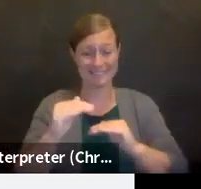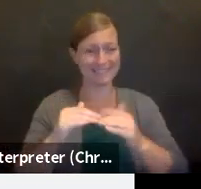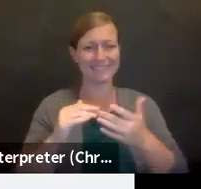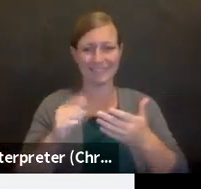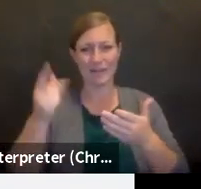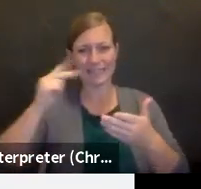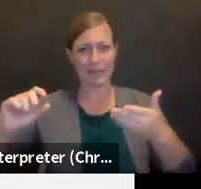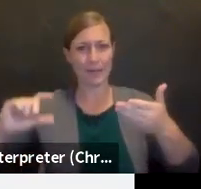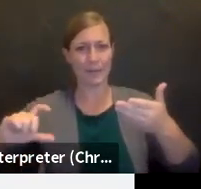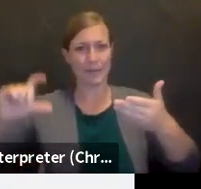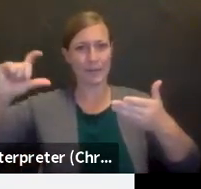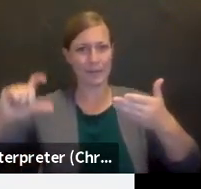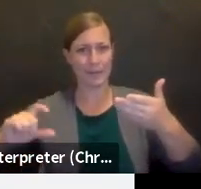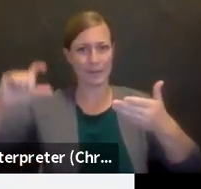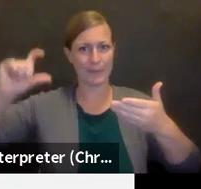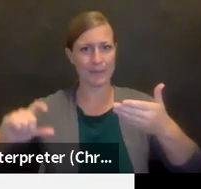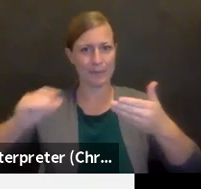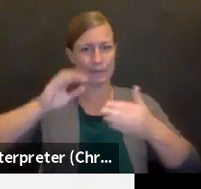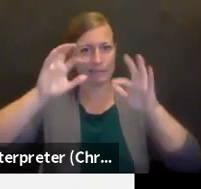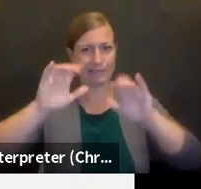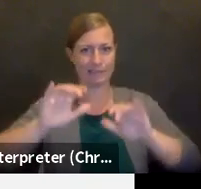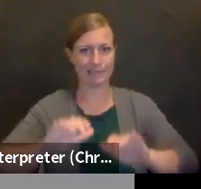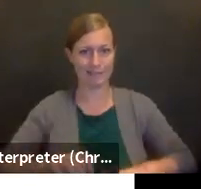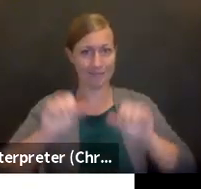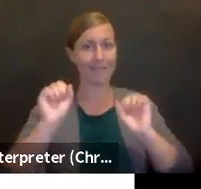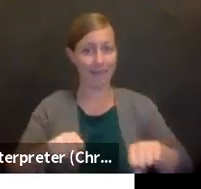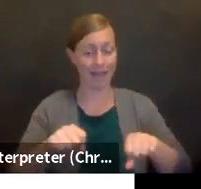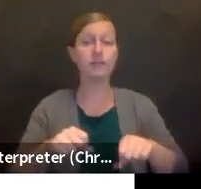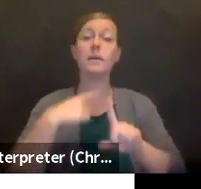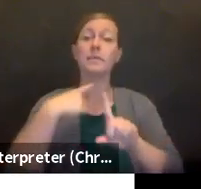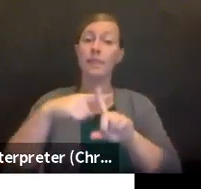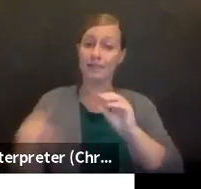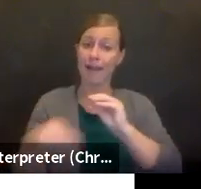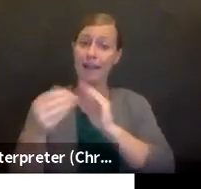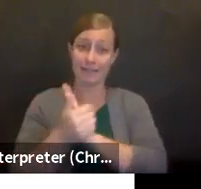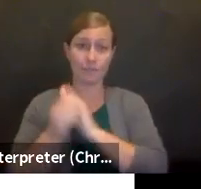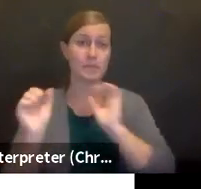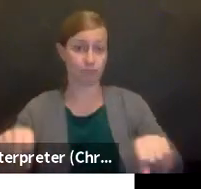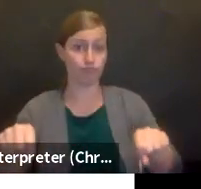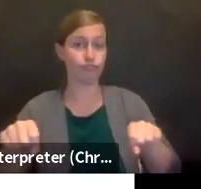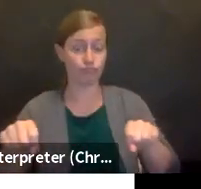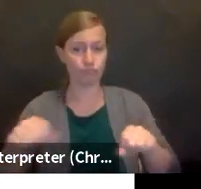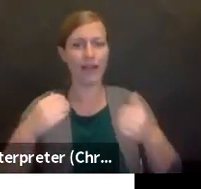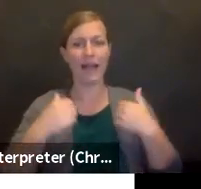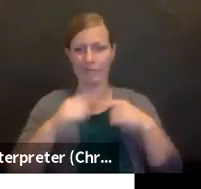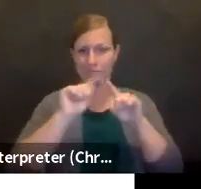see my bar now lets me scroll. And you can add attachments. Now look at the attachments that you can